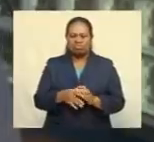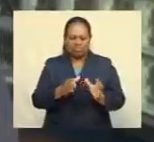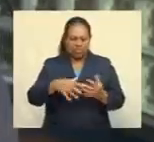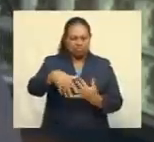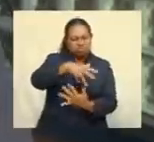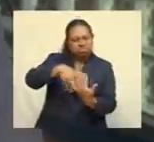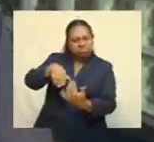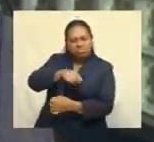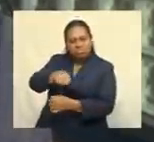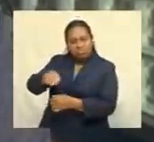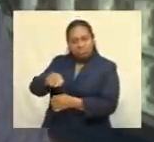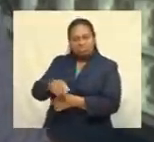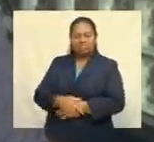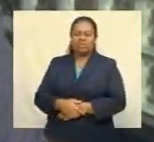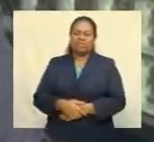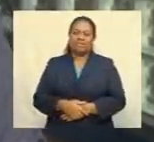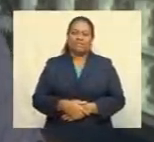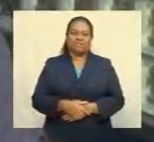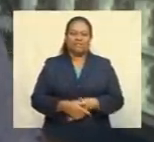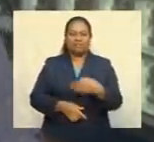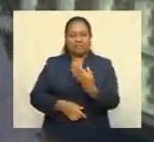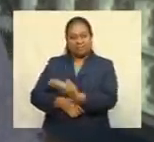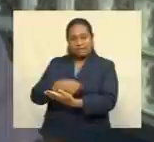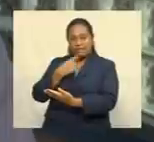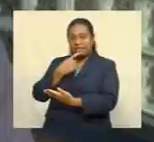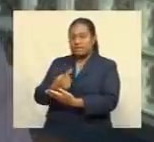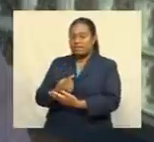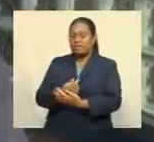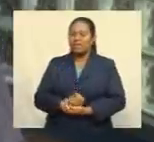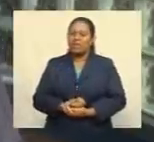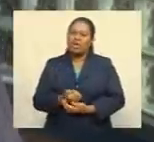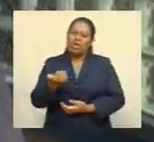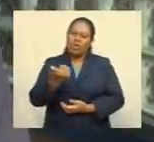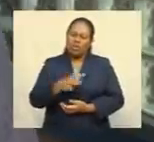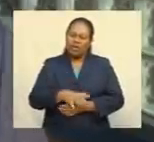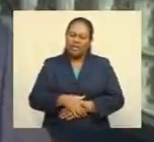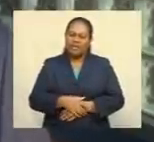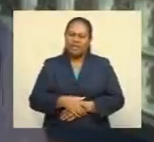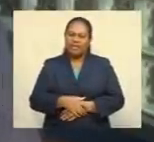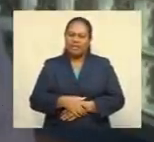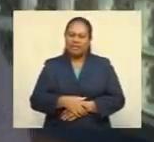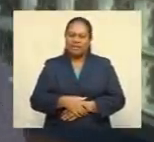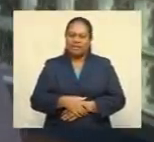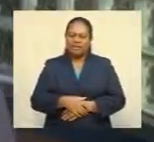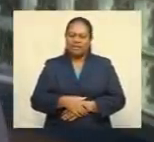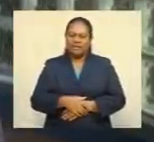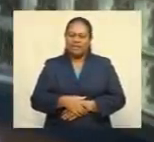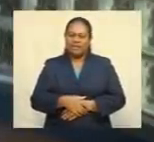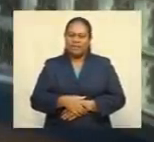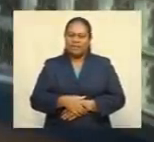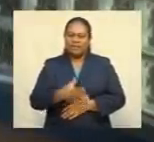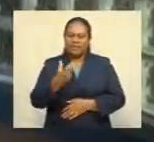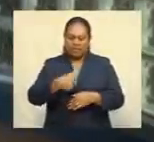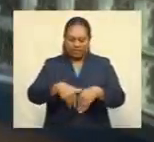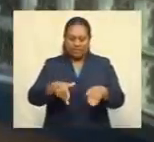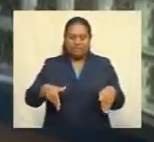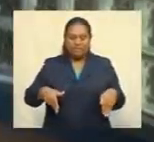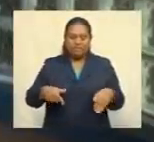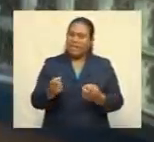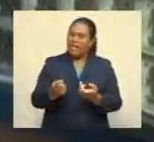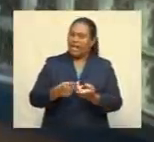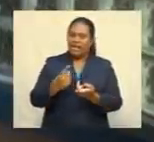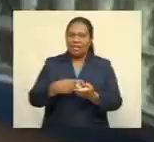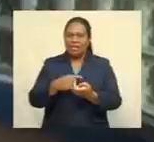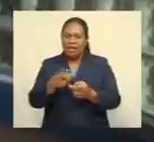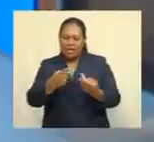have already cordoned off or sorted out the boundaries of the church circuits that attended